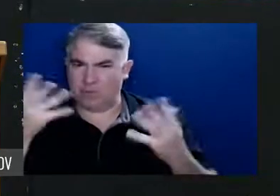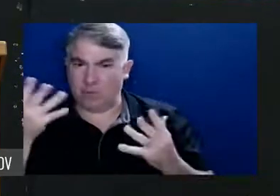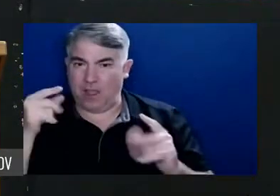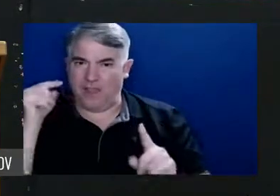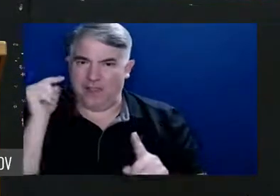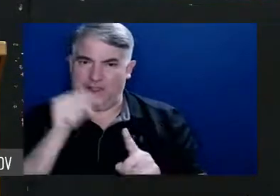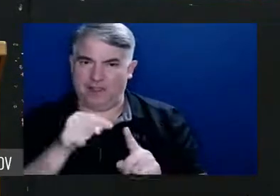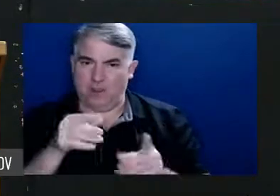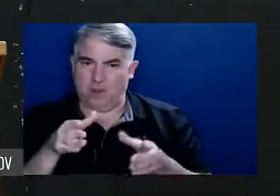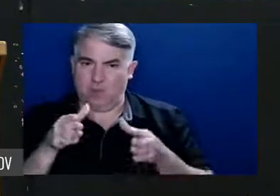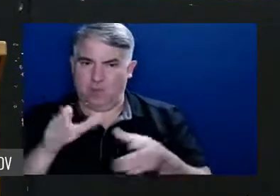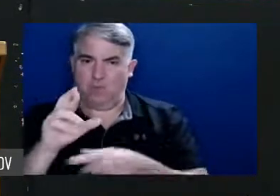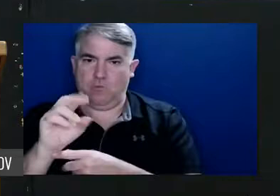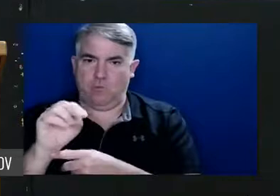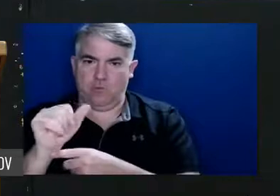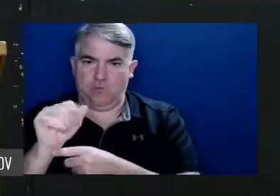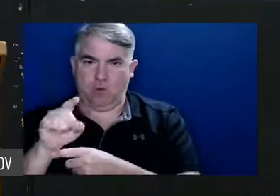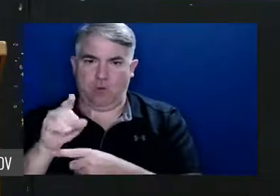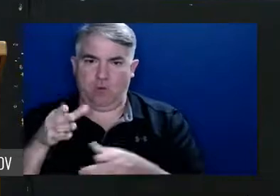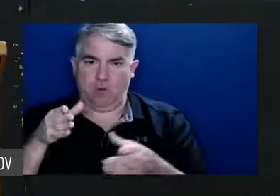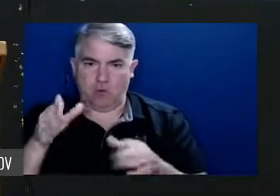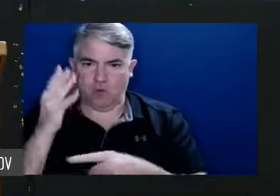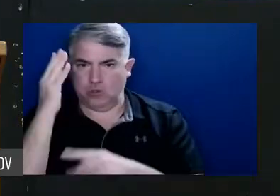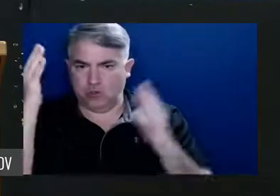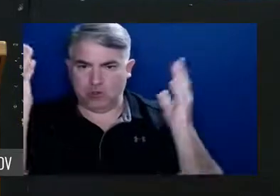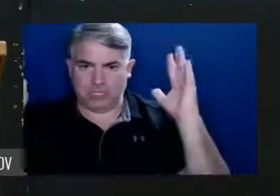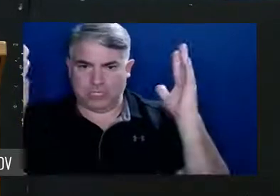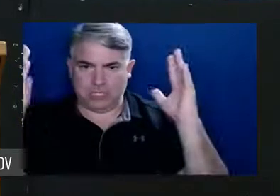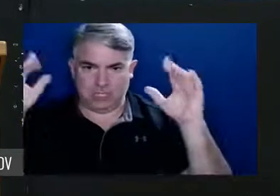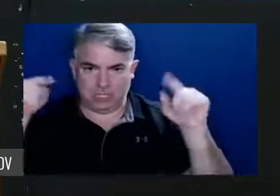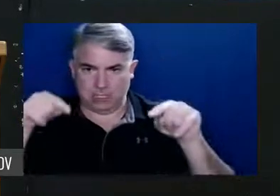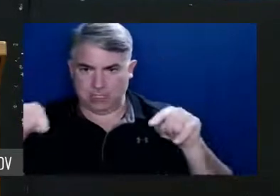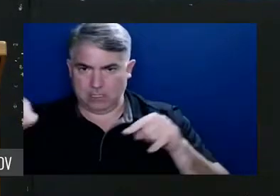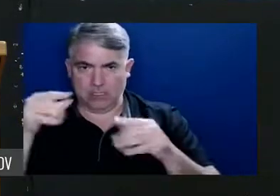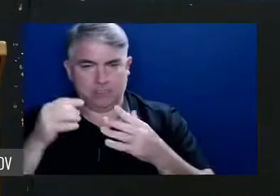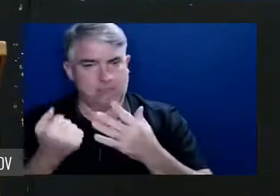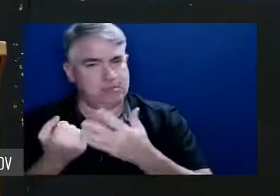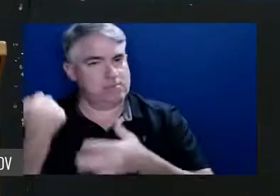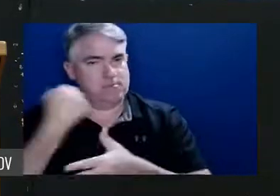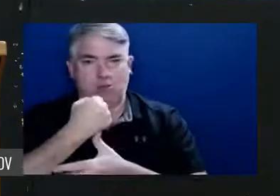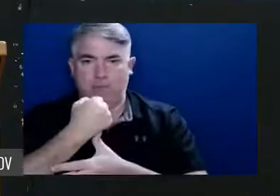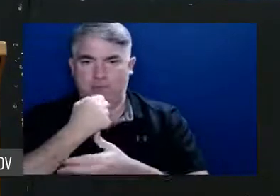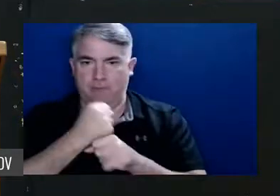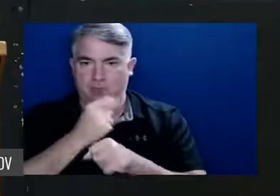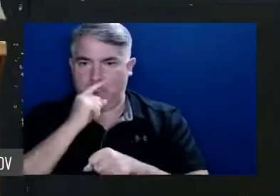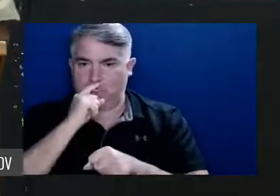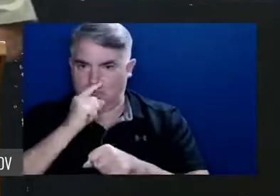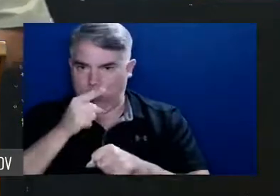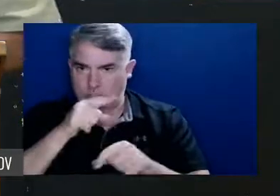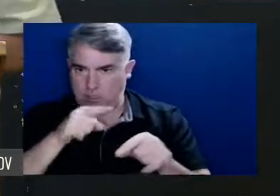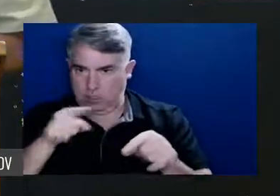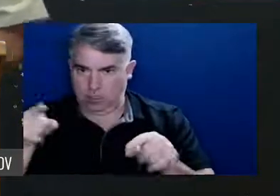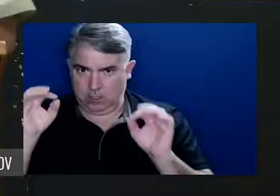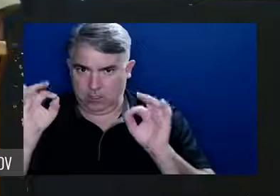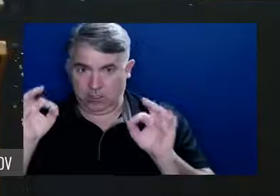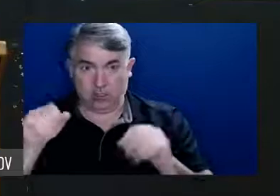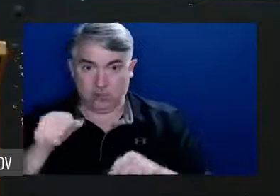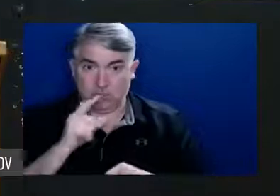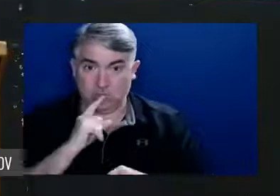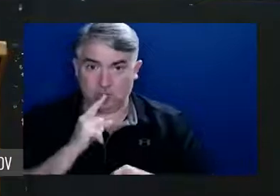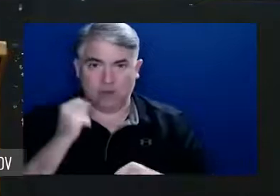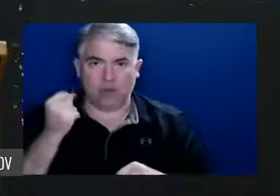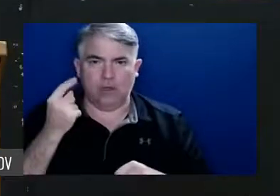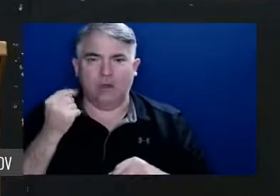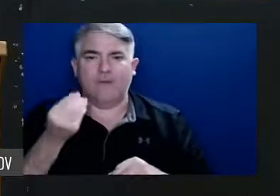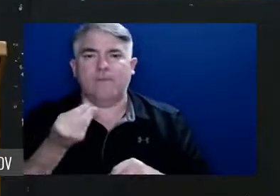as a top priority. And that is true, but we also had a couple of people on our team here point out that